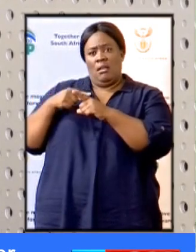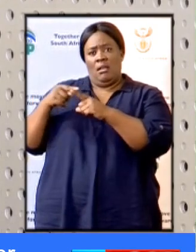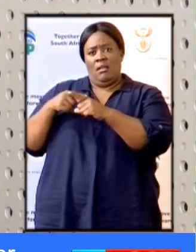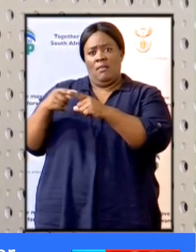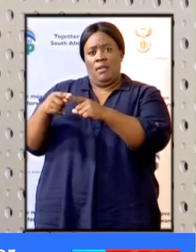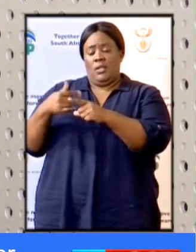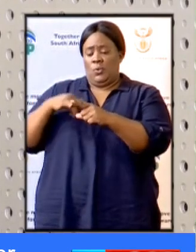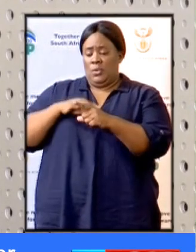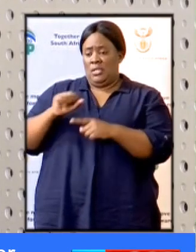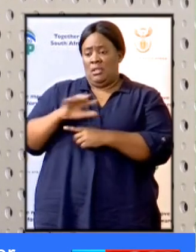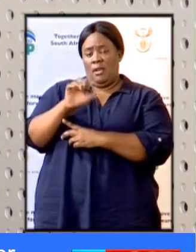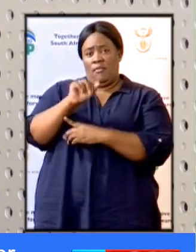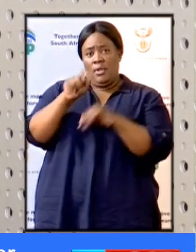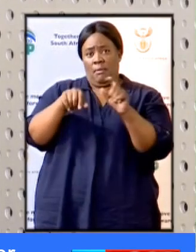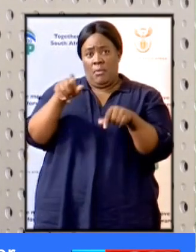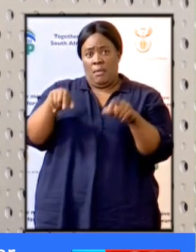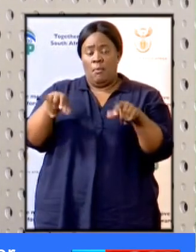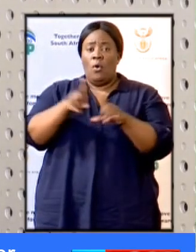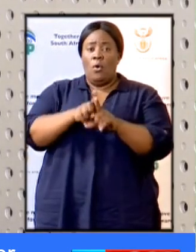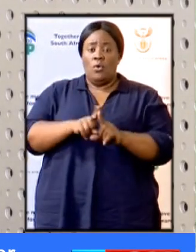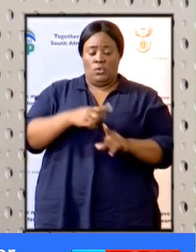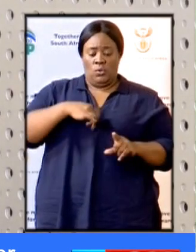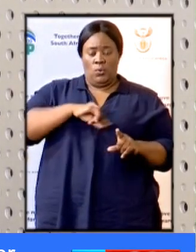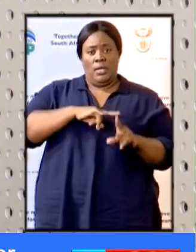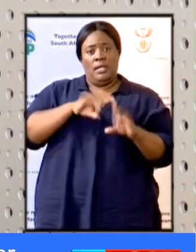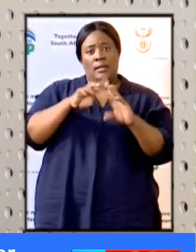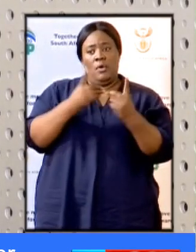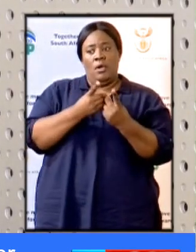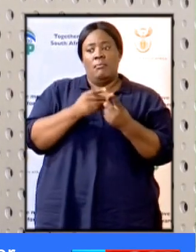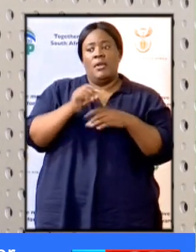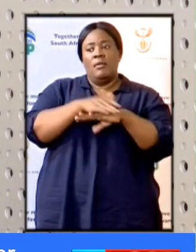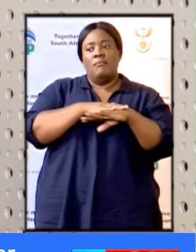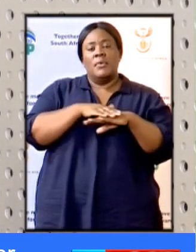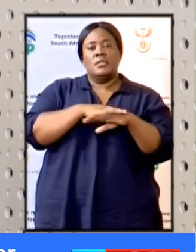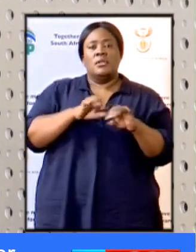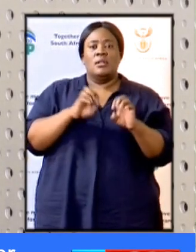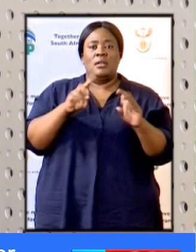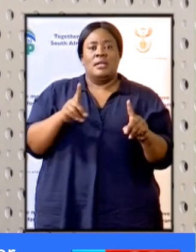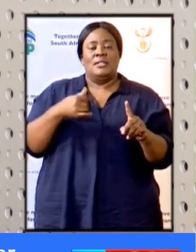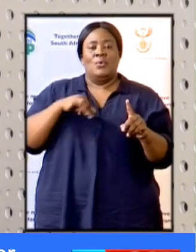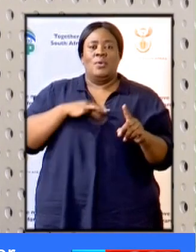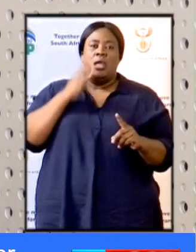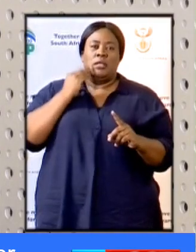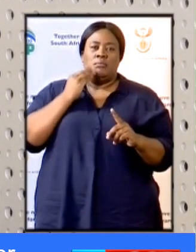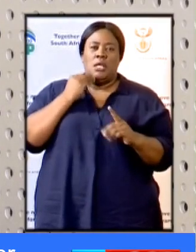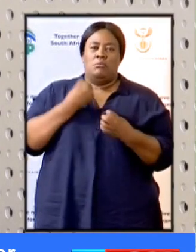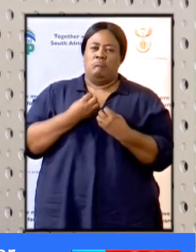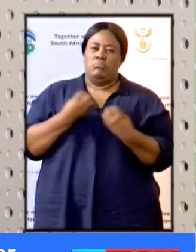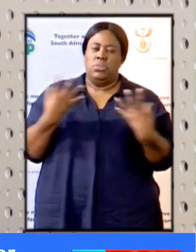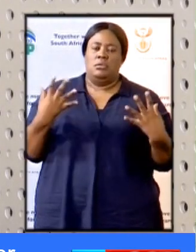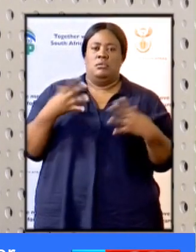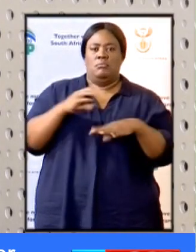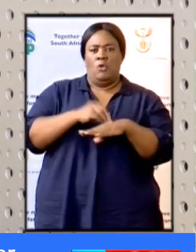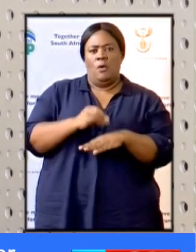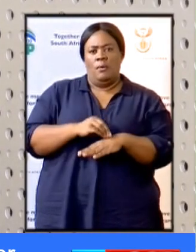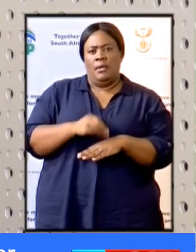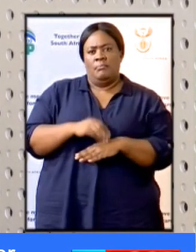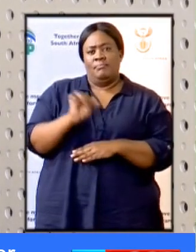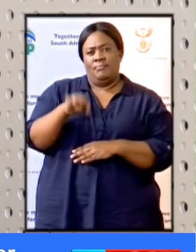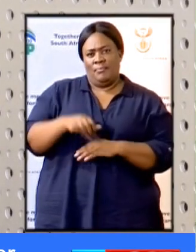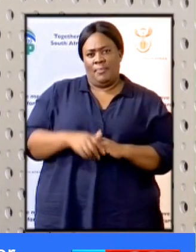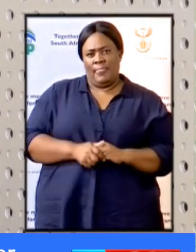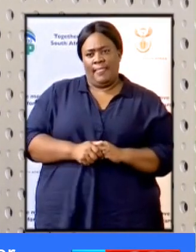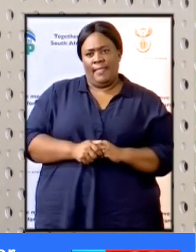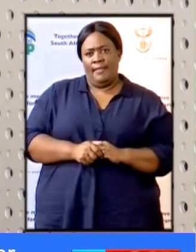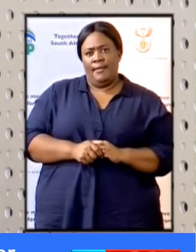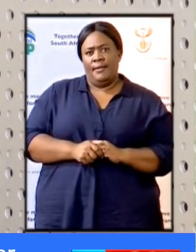South Africans, but also as the Department of Basic Education, have experienced major problems. And as a